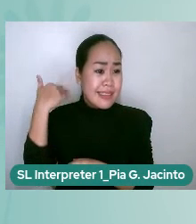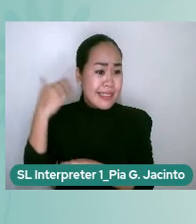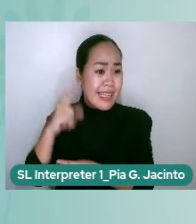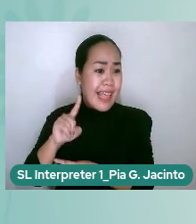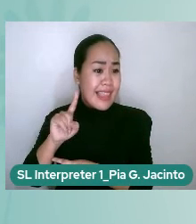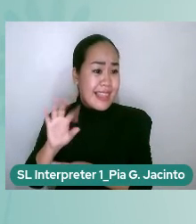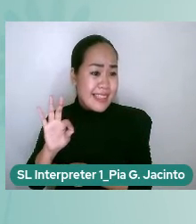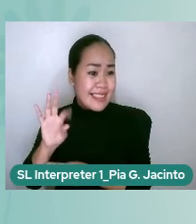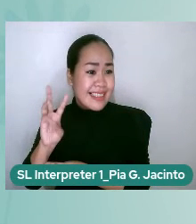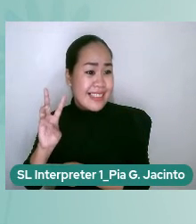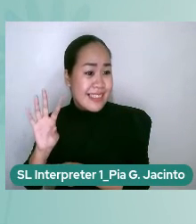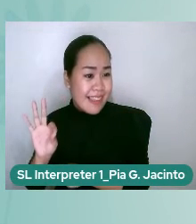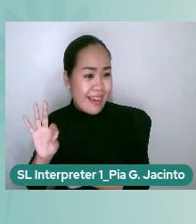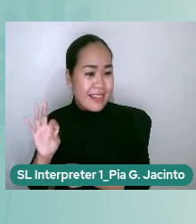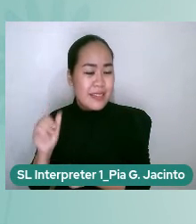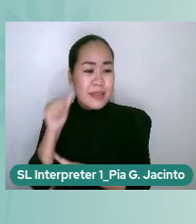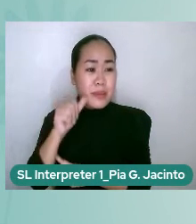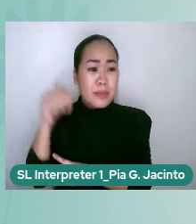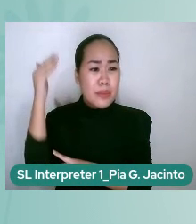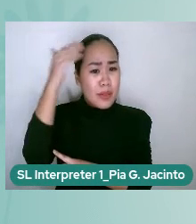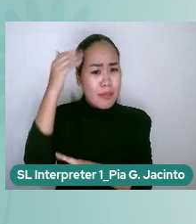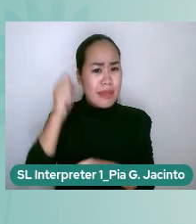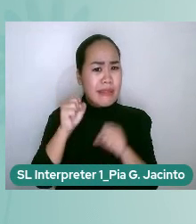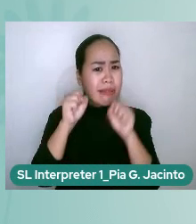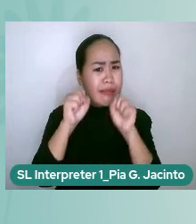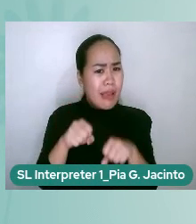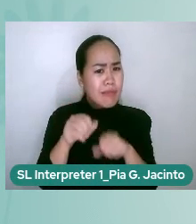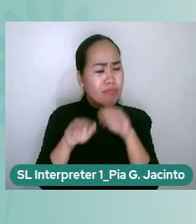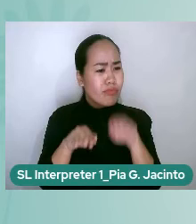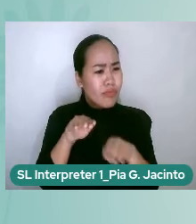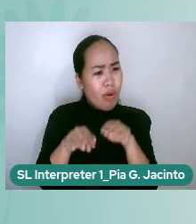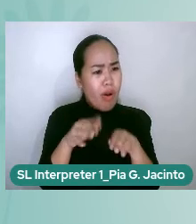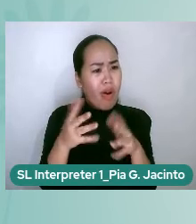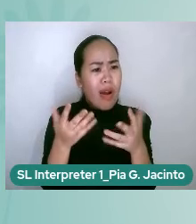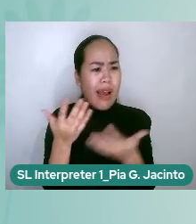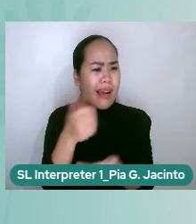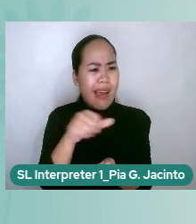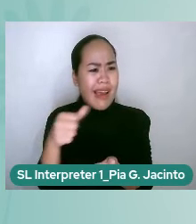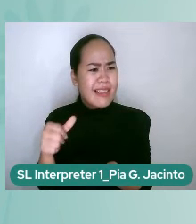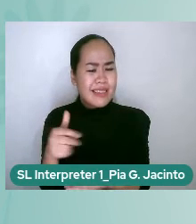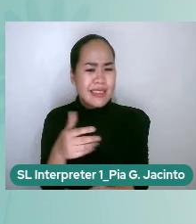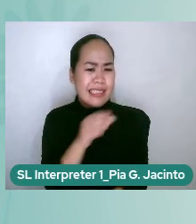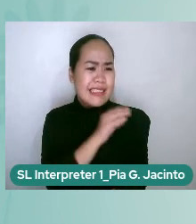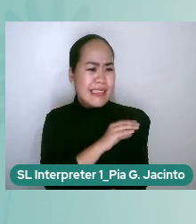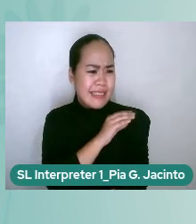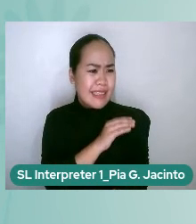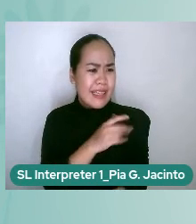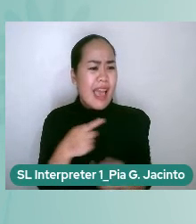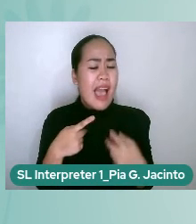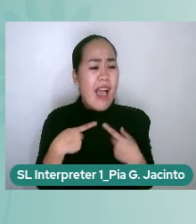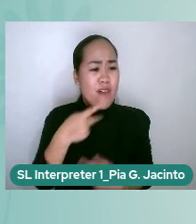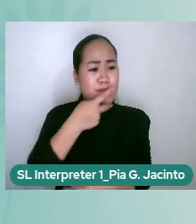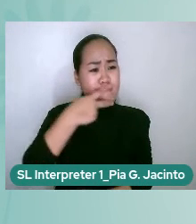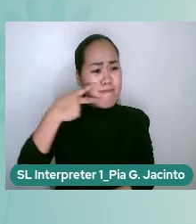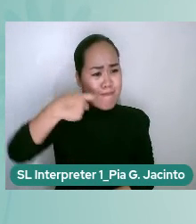women have been able to walk in to any clinics to have a pap smear, but most just do it once or twice in